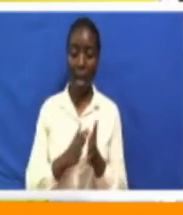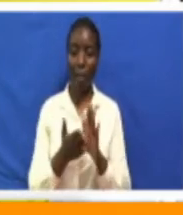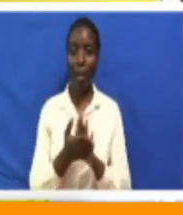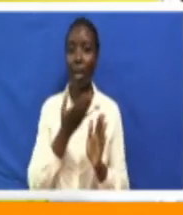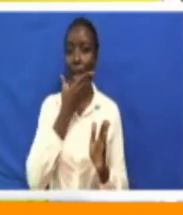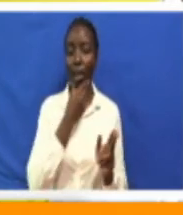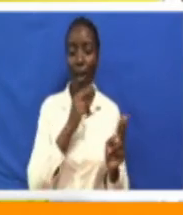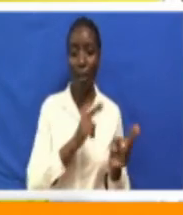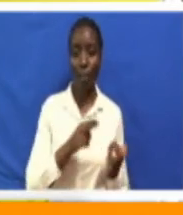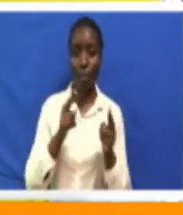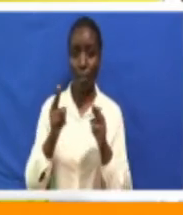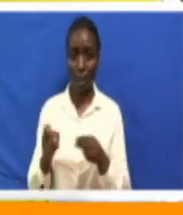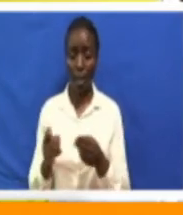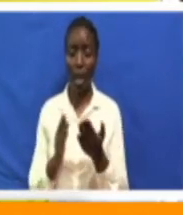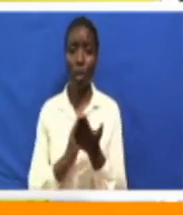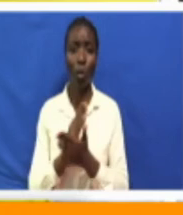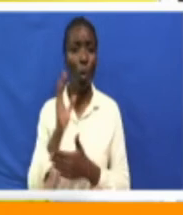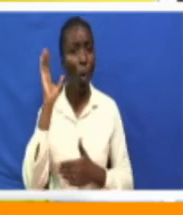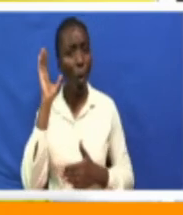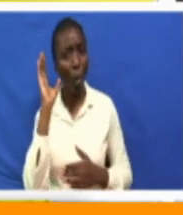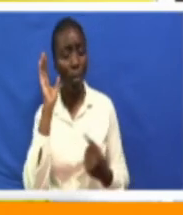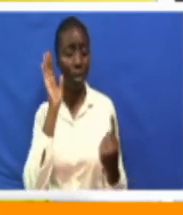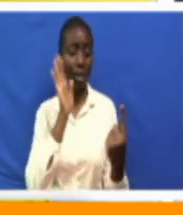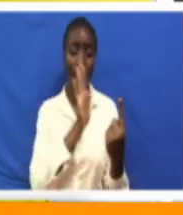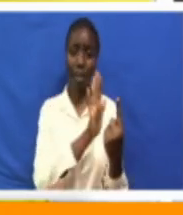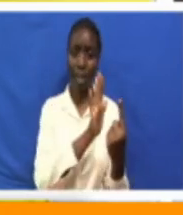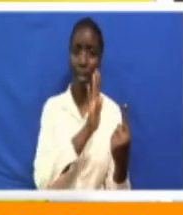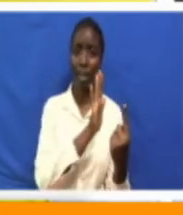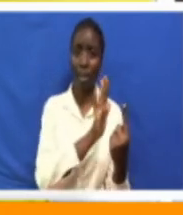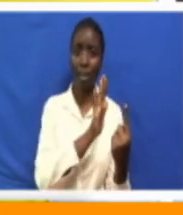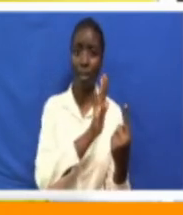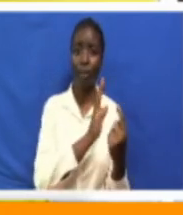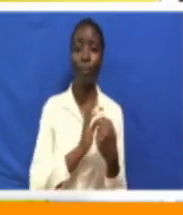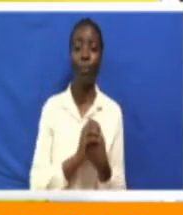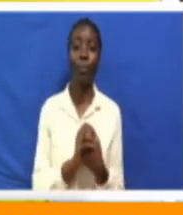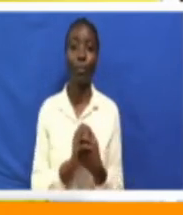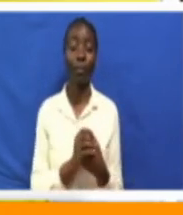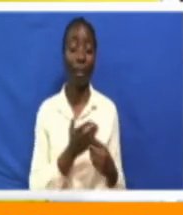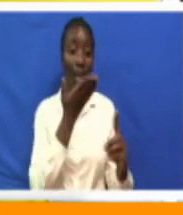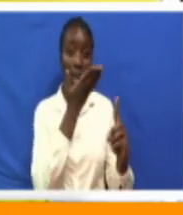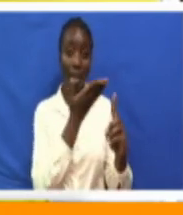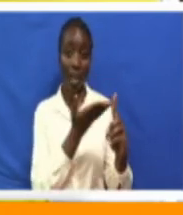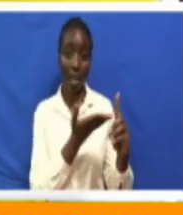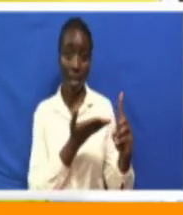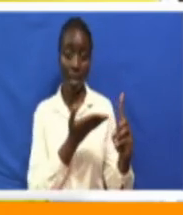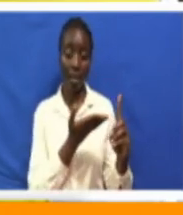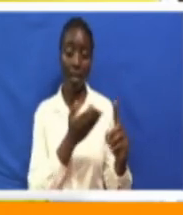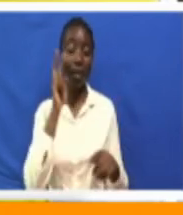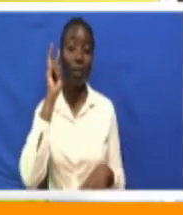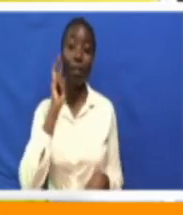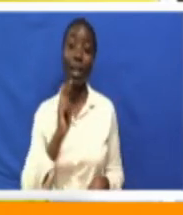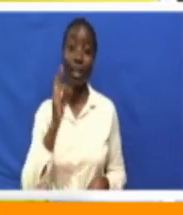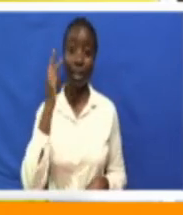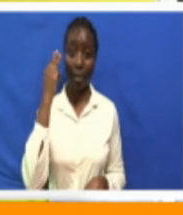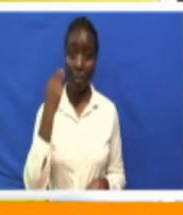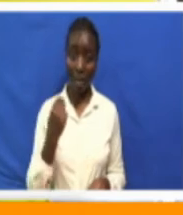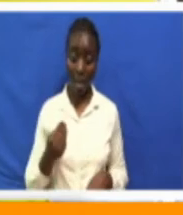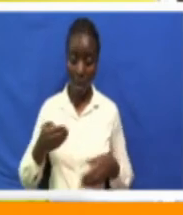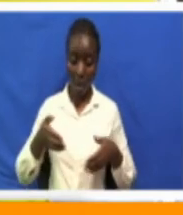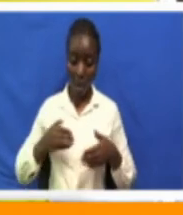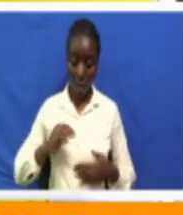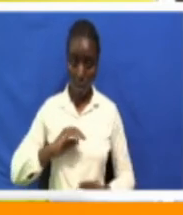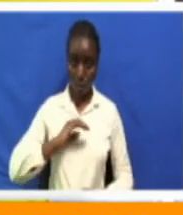through her obedience and obedient faith he conceived him